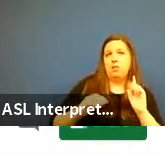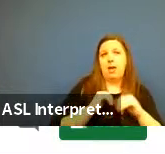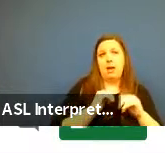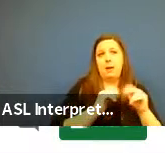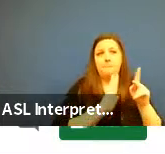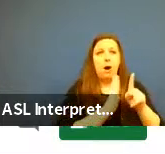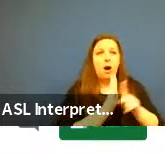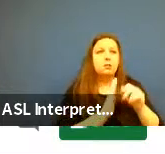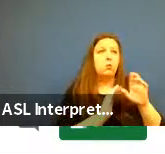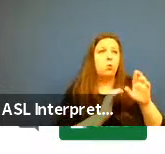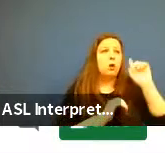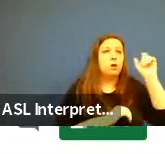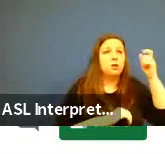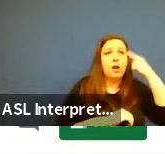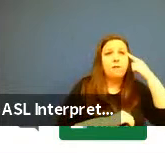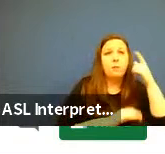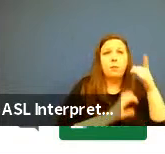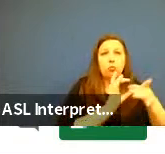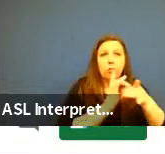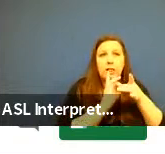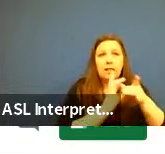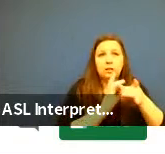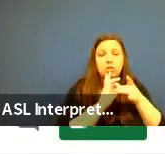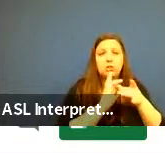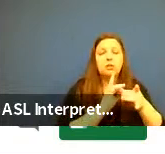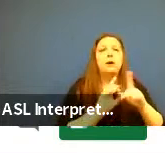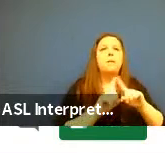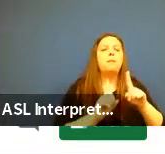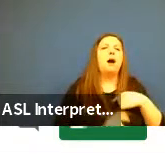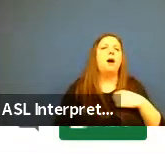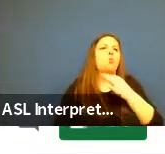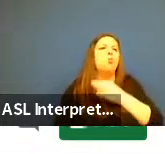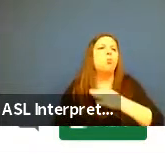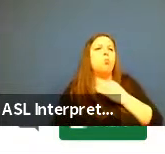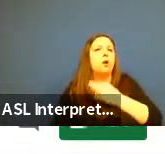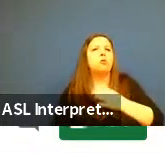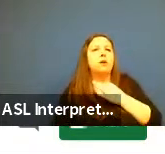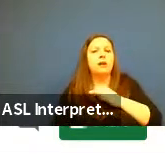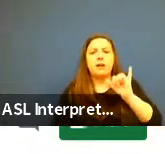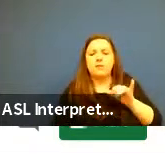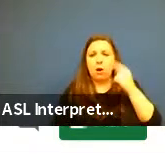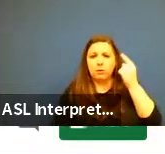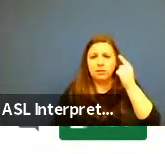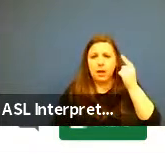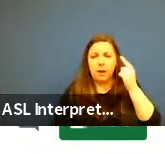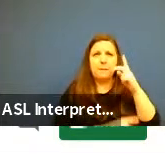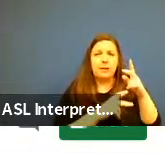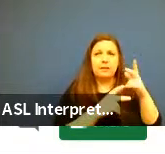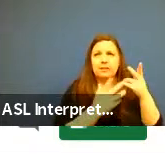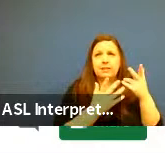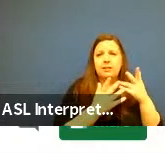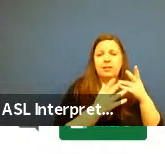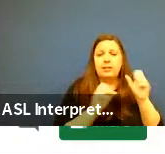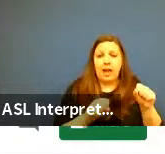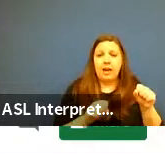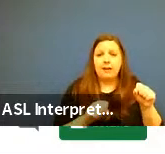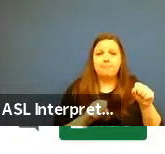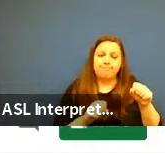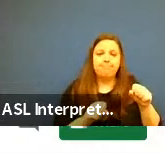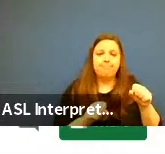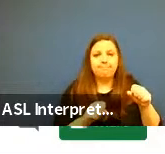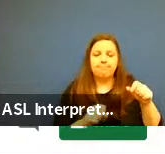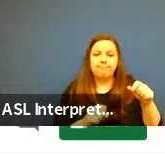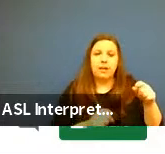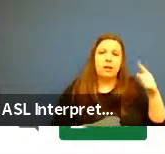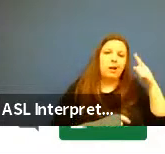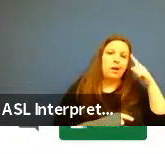or government relations. But I wonder if that would be some sort of compromise, and that, you know, that we don't